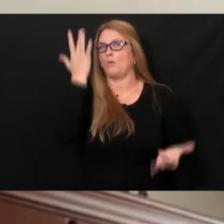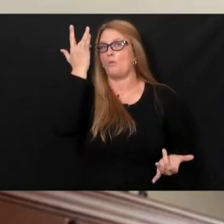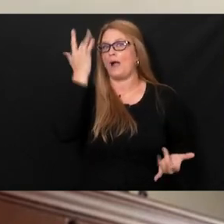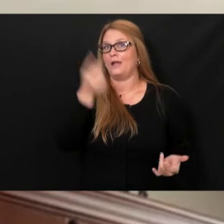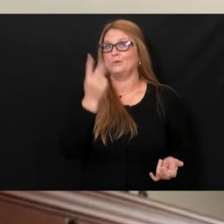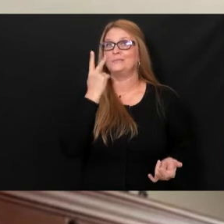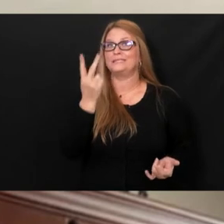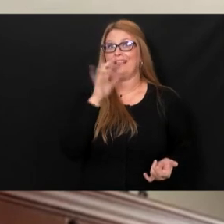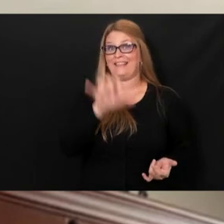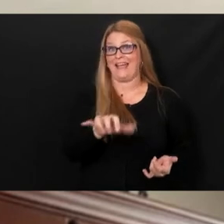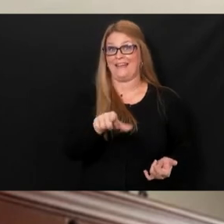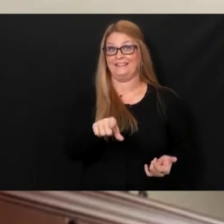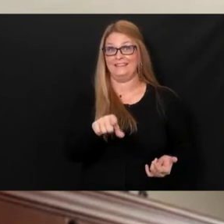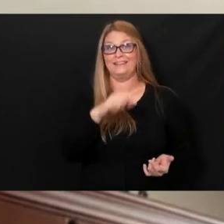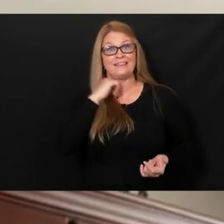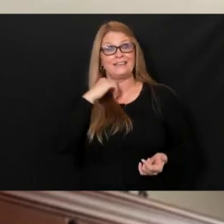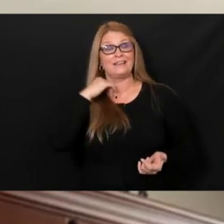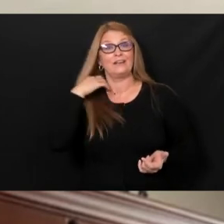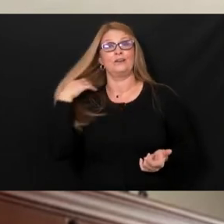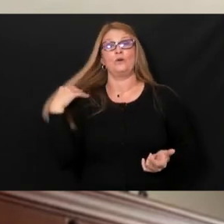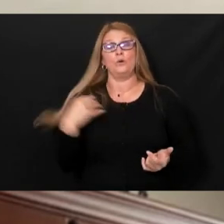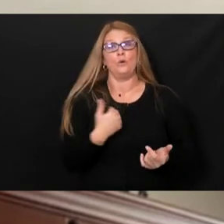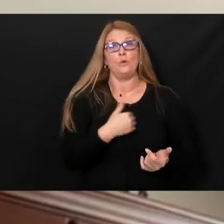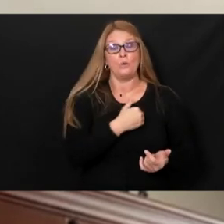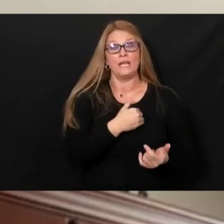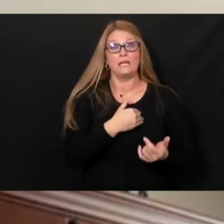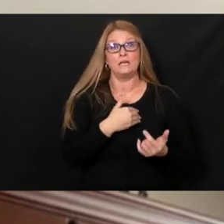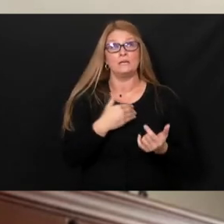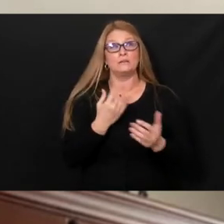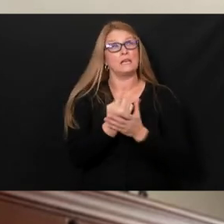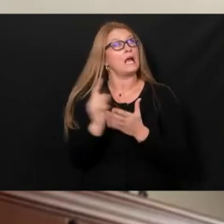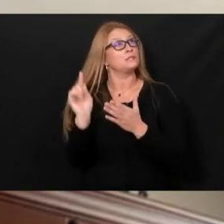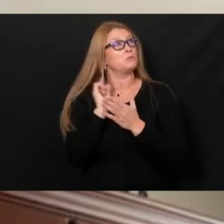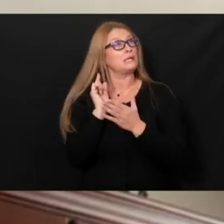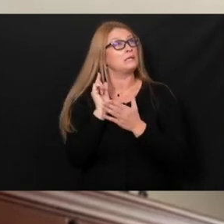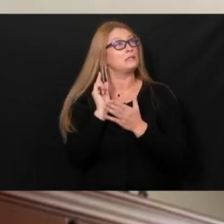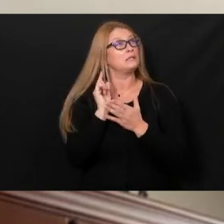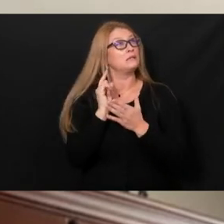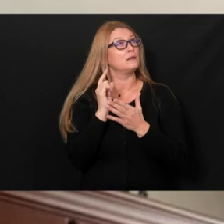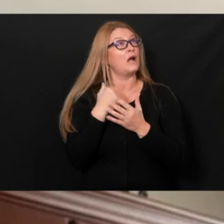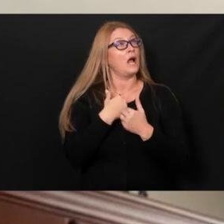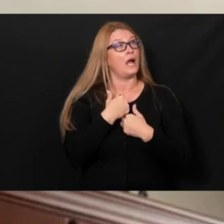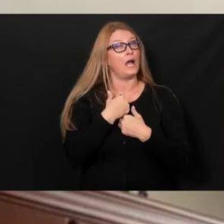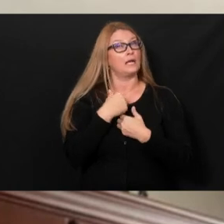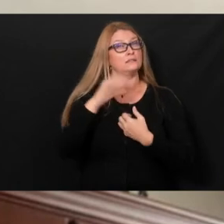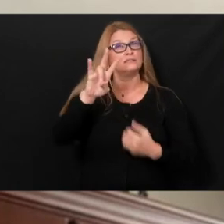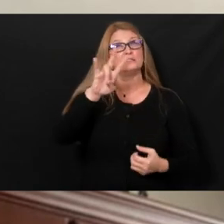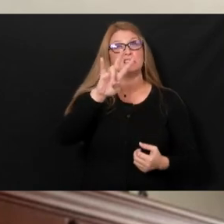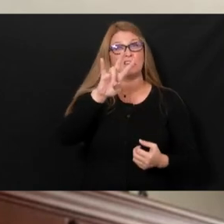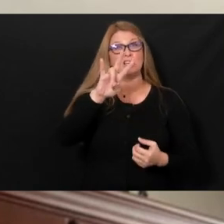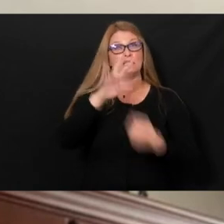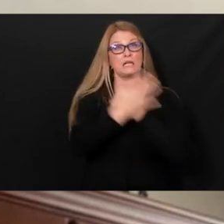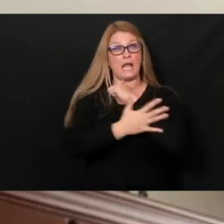issue that you described. We did last week, I think we did 7 counties that